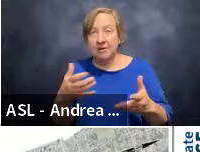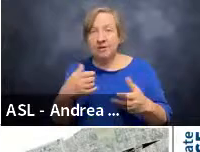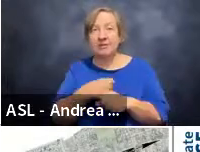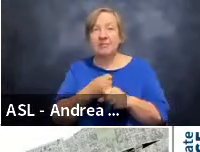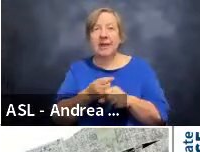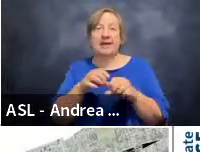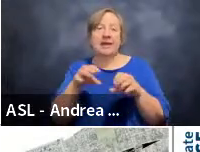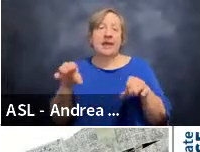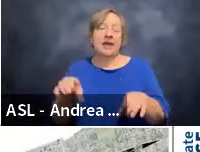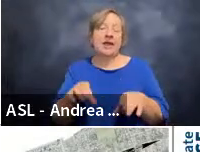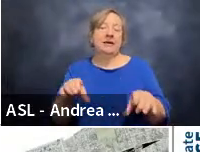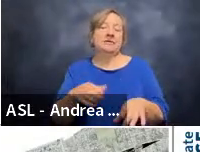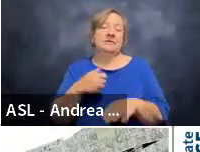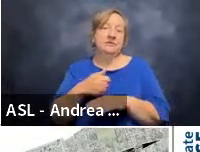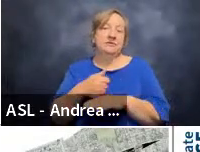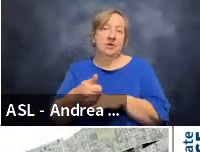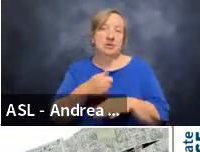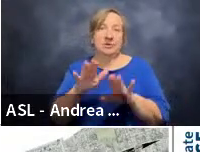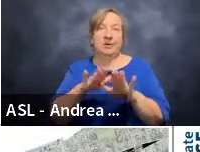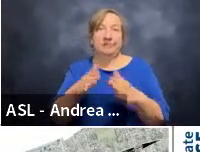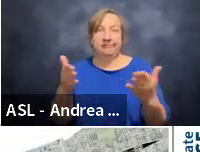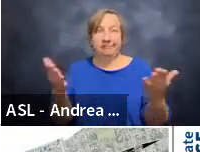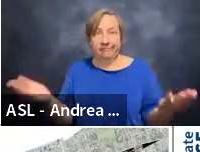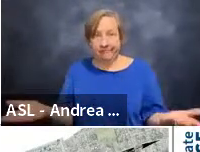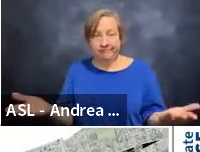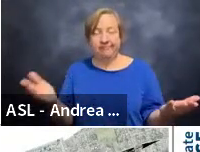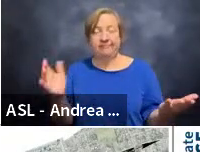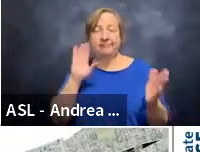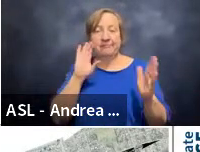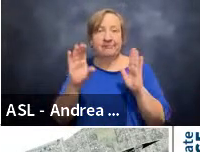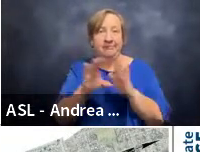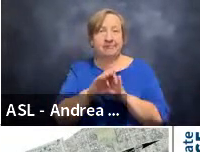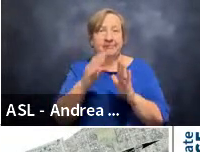active transportation role plot that you see in front of you.